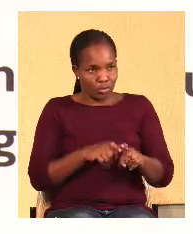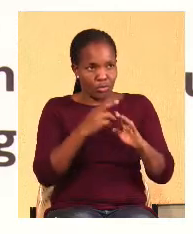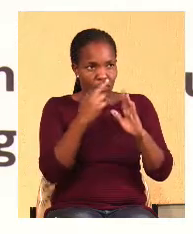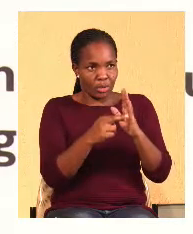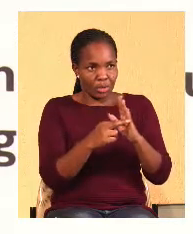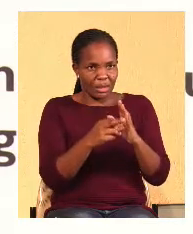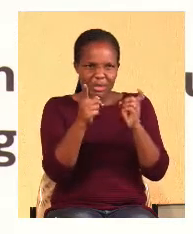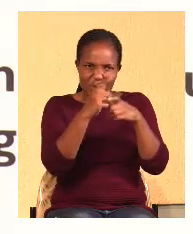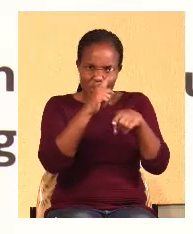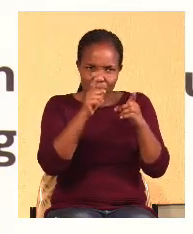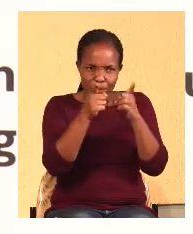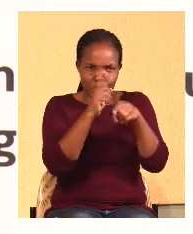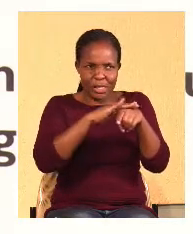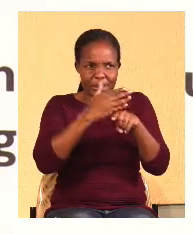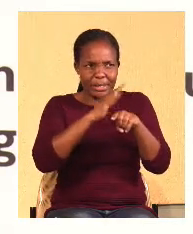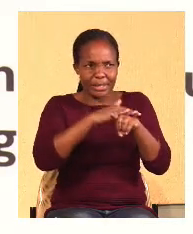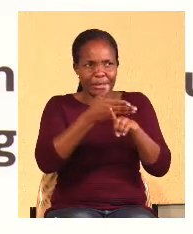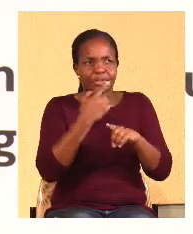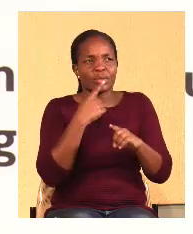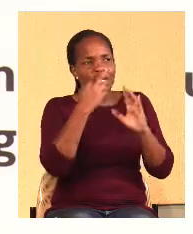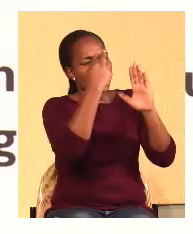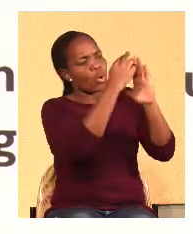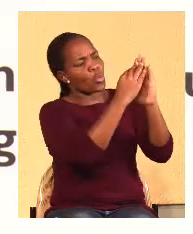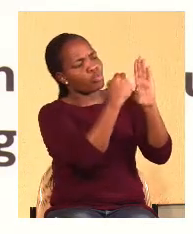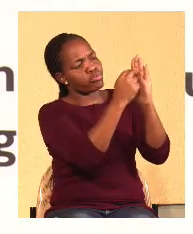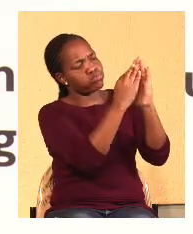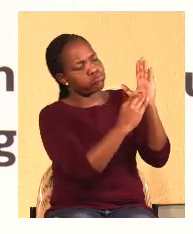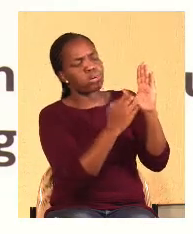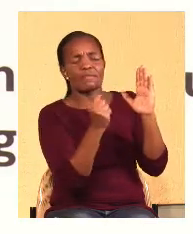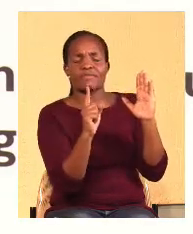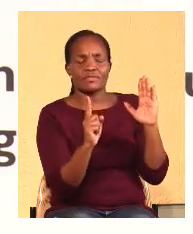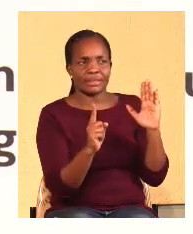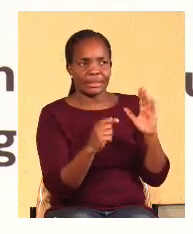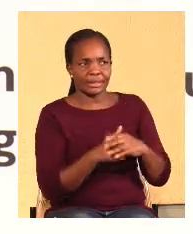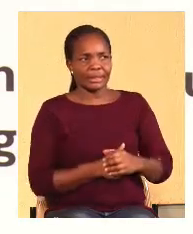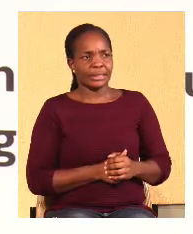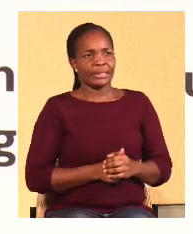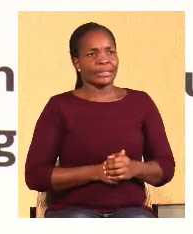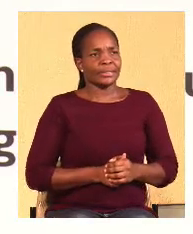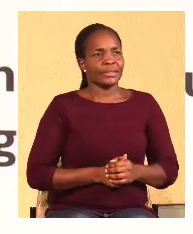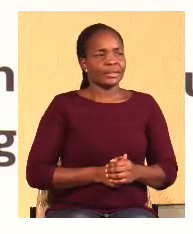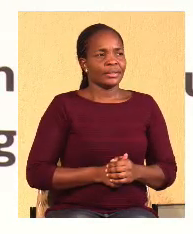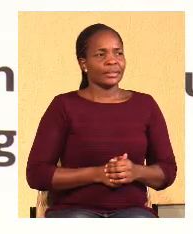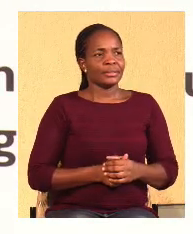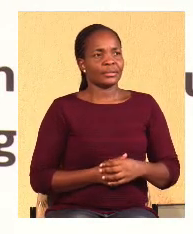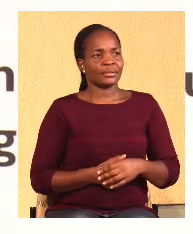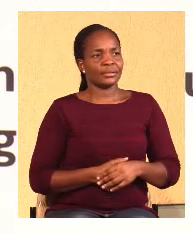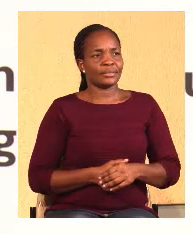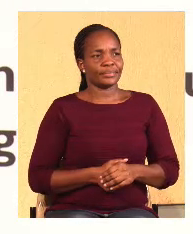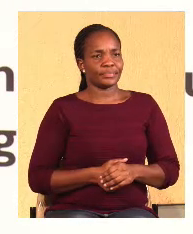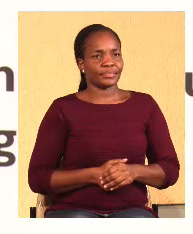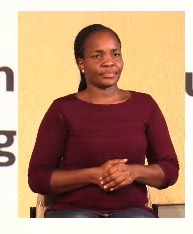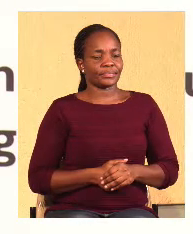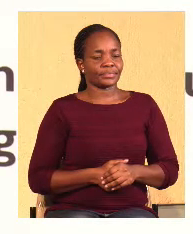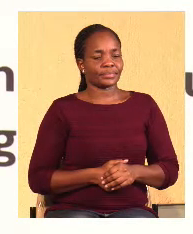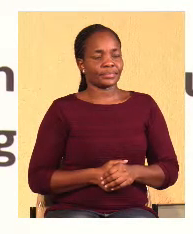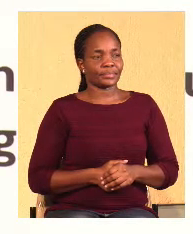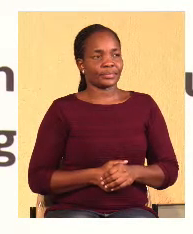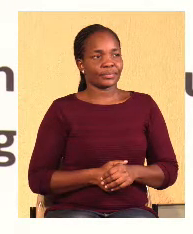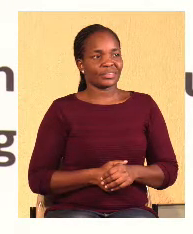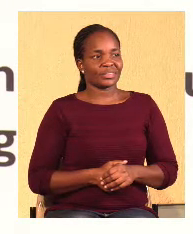say this, John. What we have in the regulations is, and this is really a footnote to what the Attorney General was